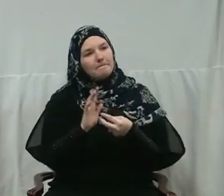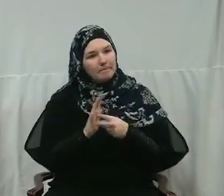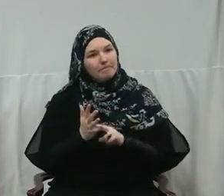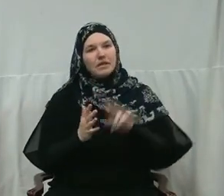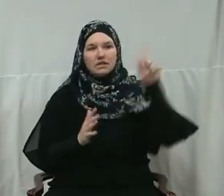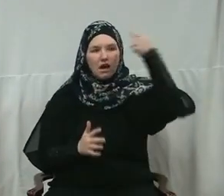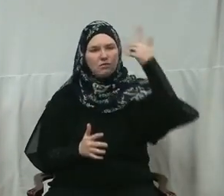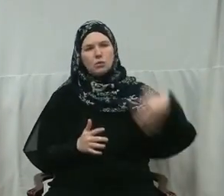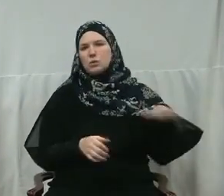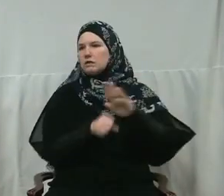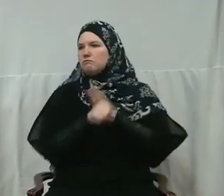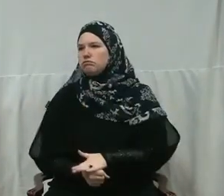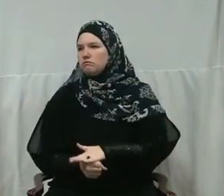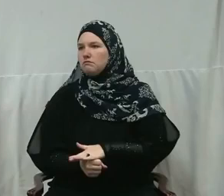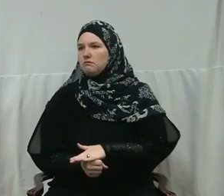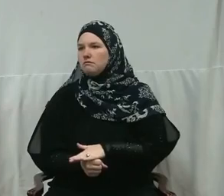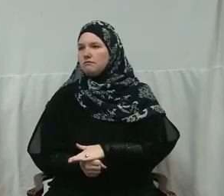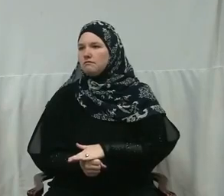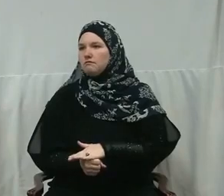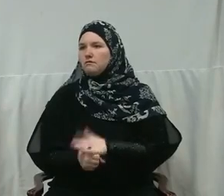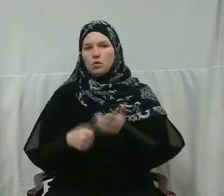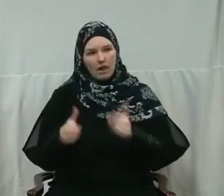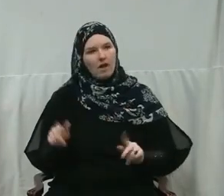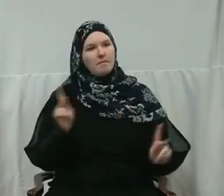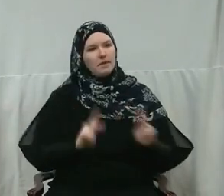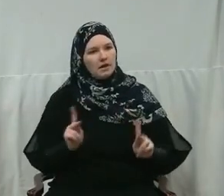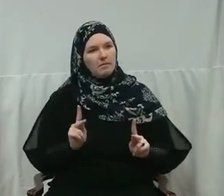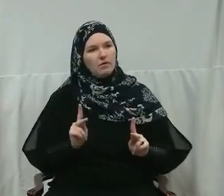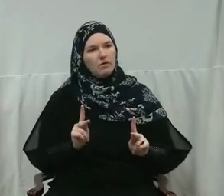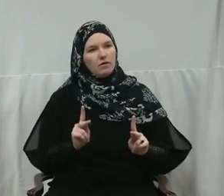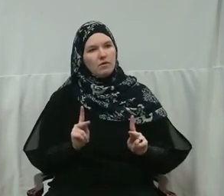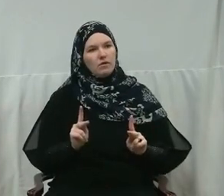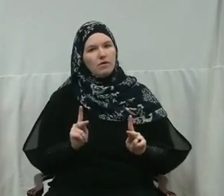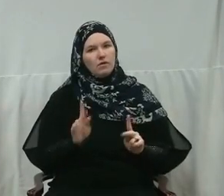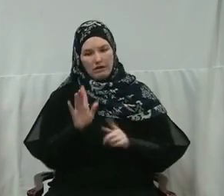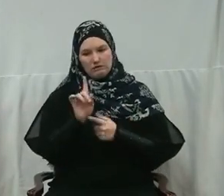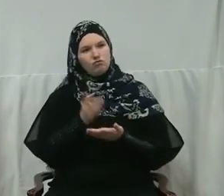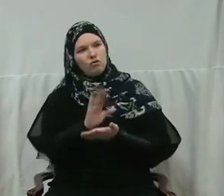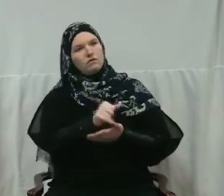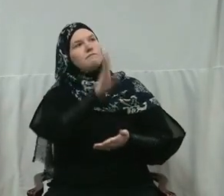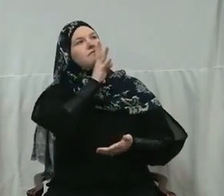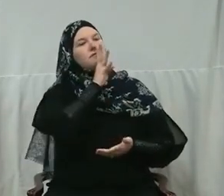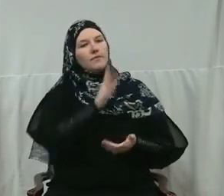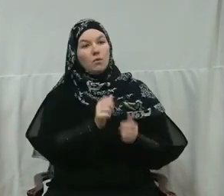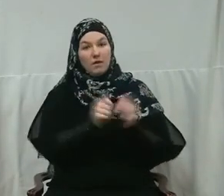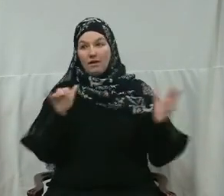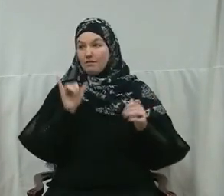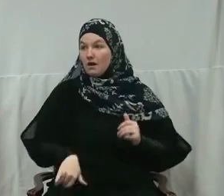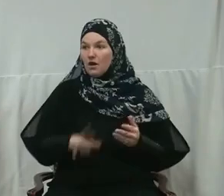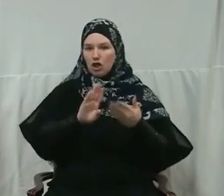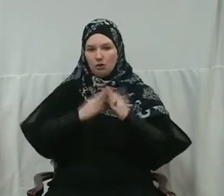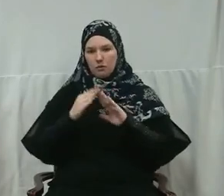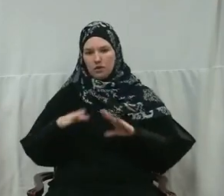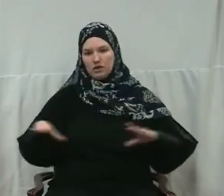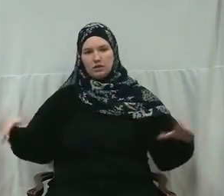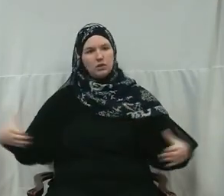too oppressive to allow people the right to speak up. And without this, the community doesn't